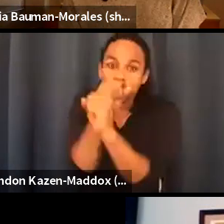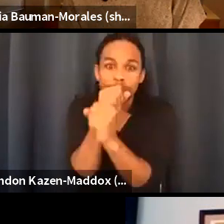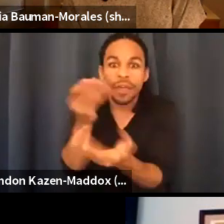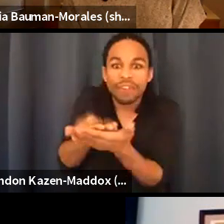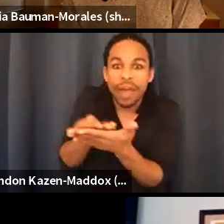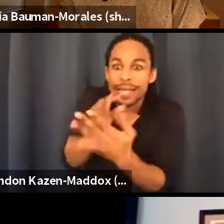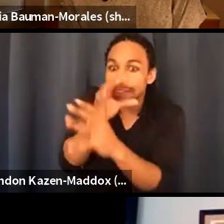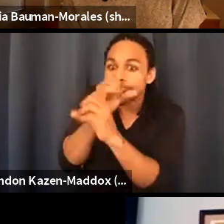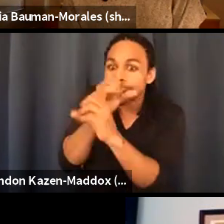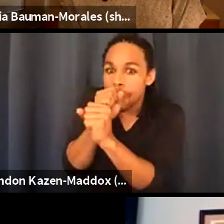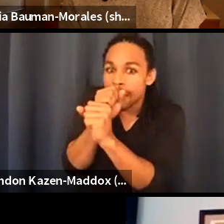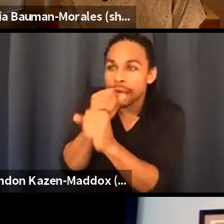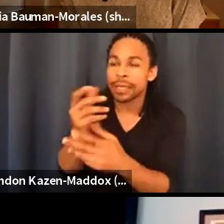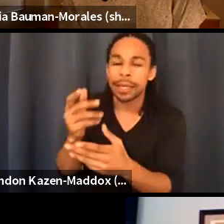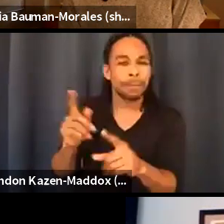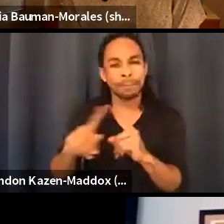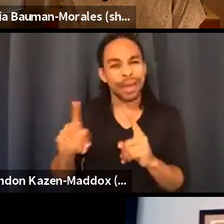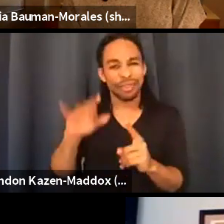The contrarian in me is hearing. Oh.